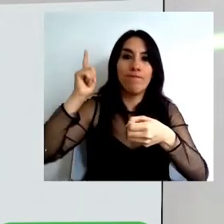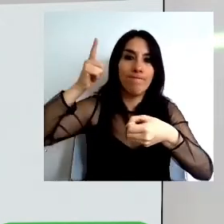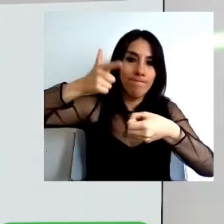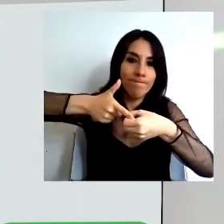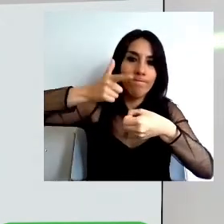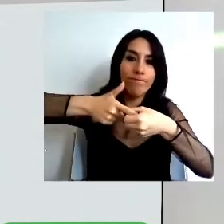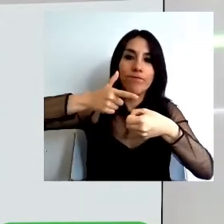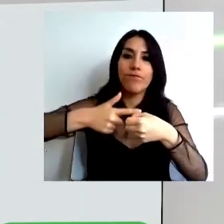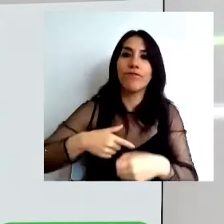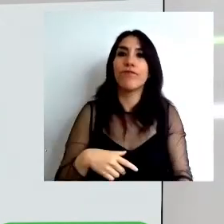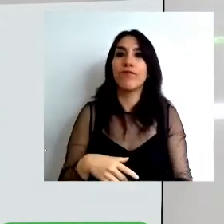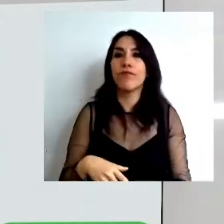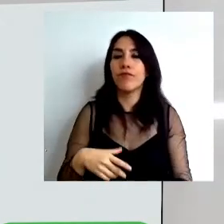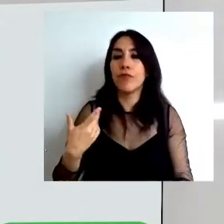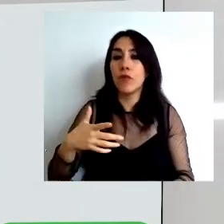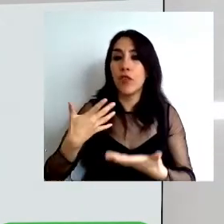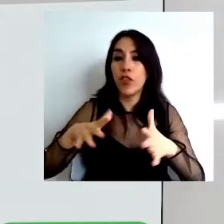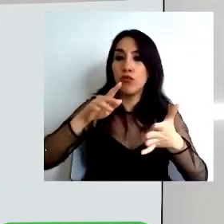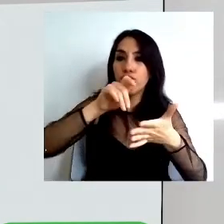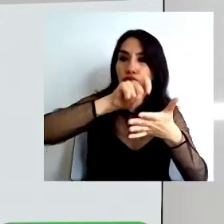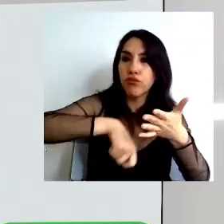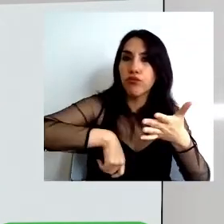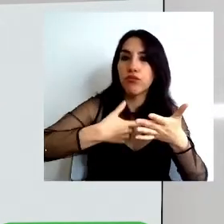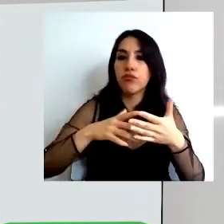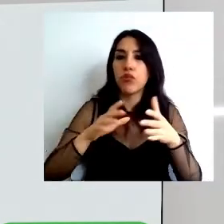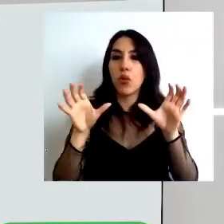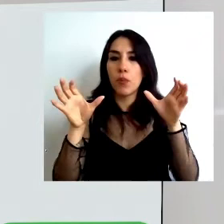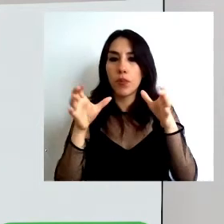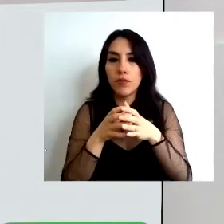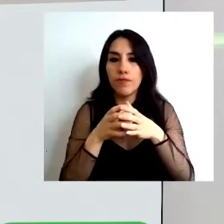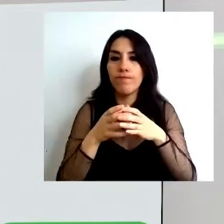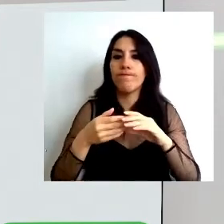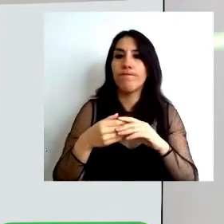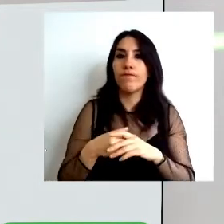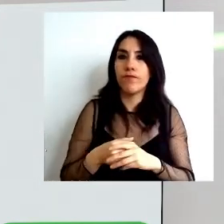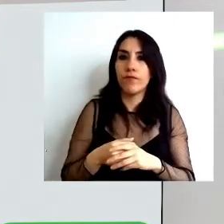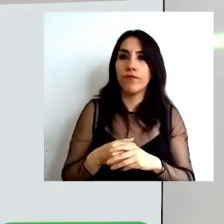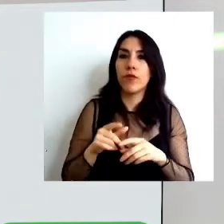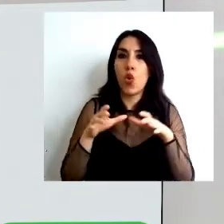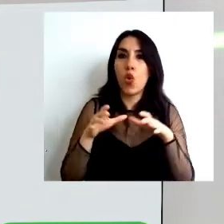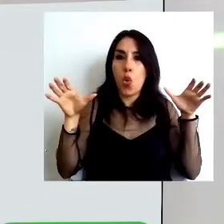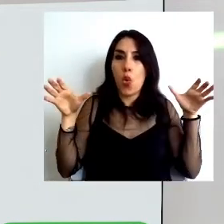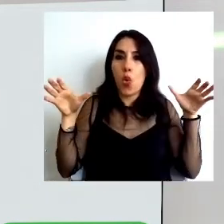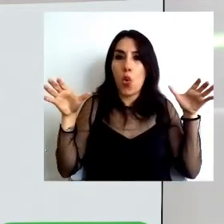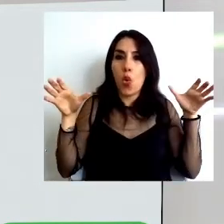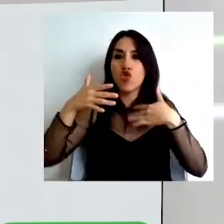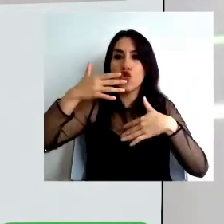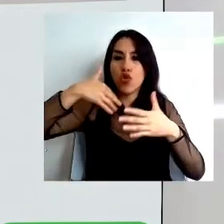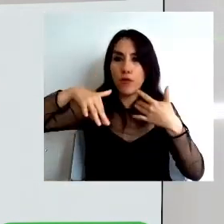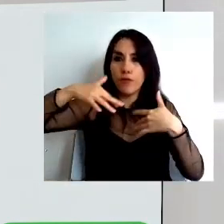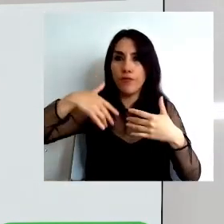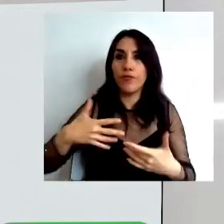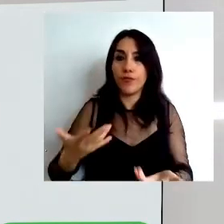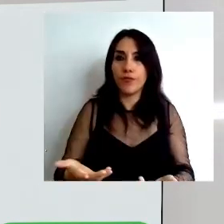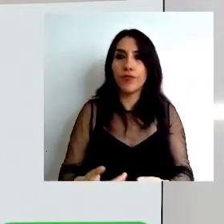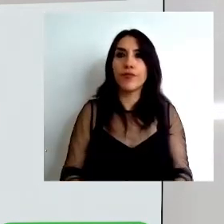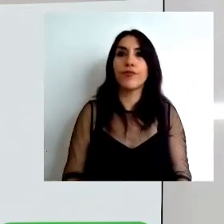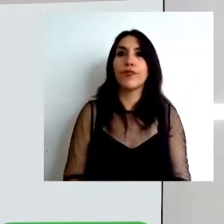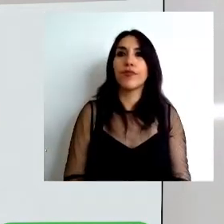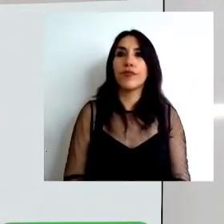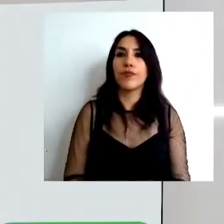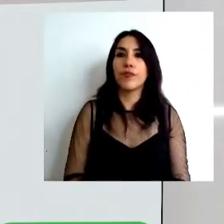partners, and you agree on roles, responsibilities, minimum quality standards,